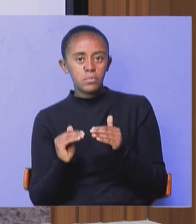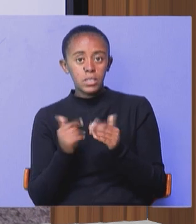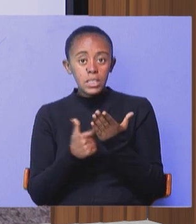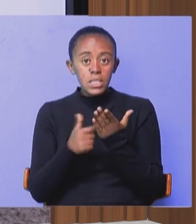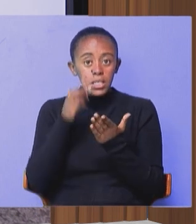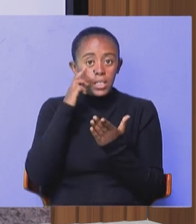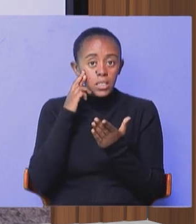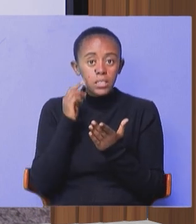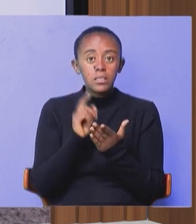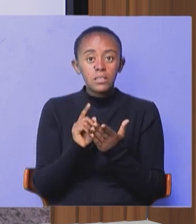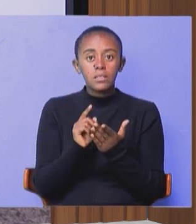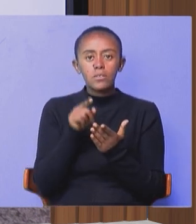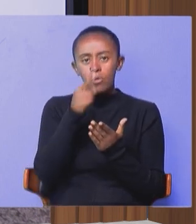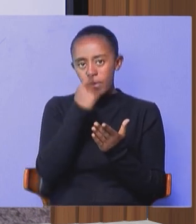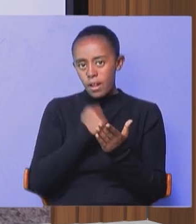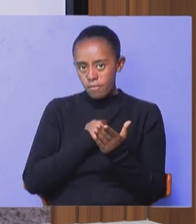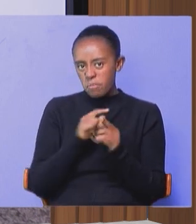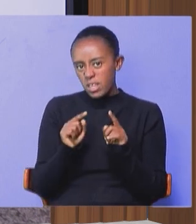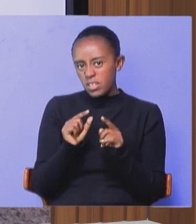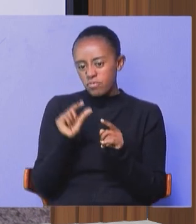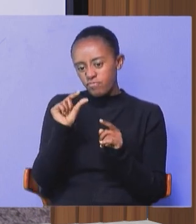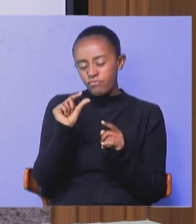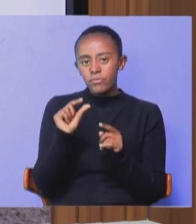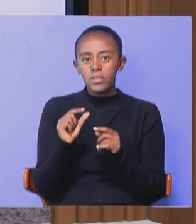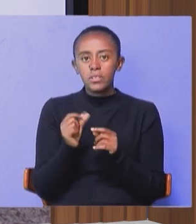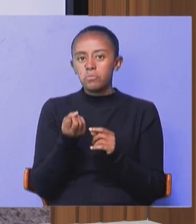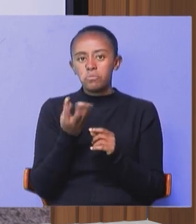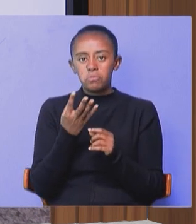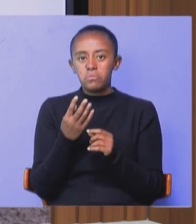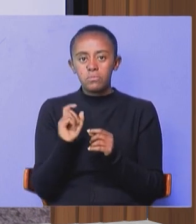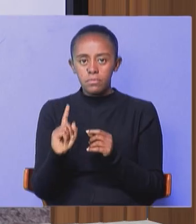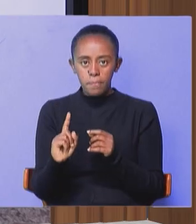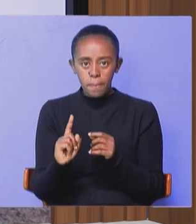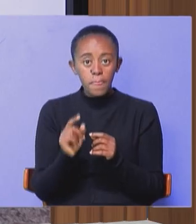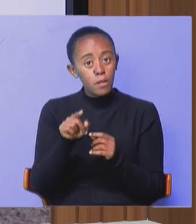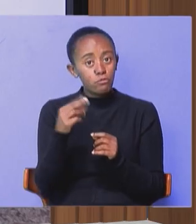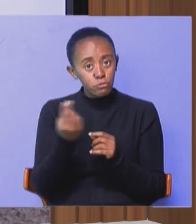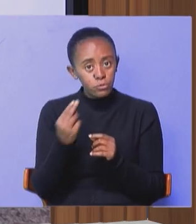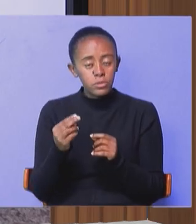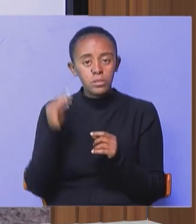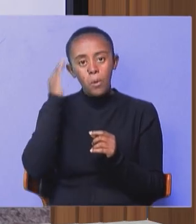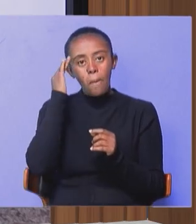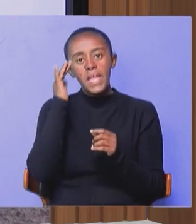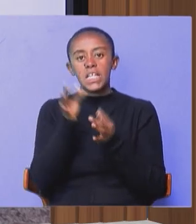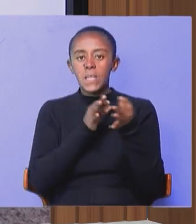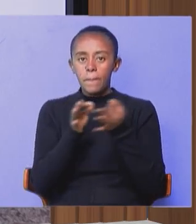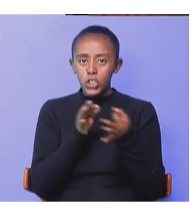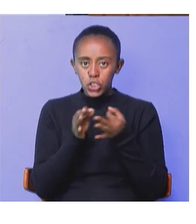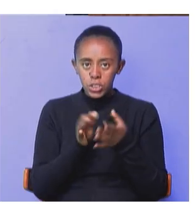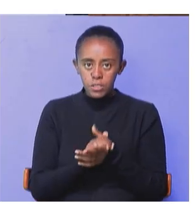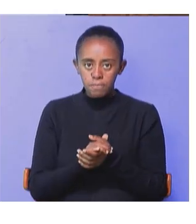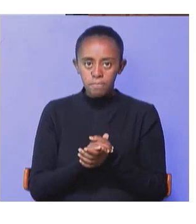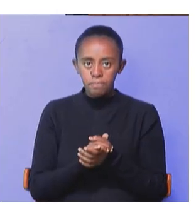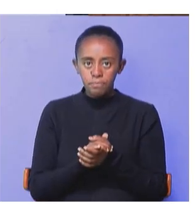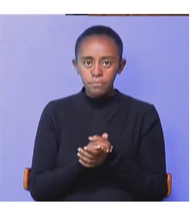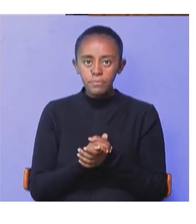this case, you believe in them, but not so much. So we use different common expressions. The common expressions we